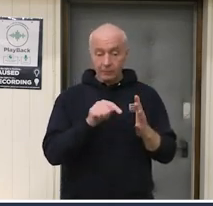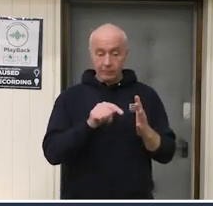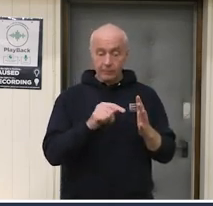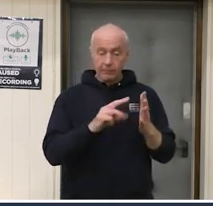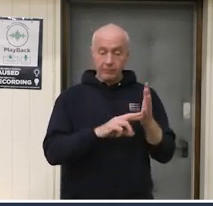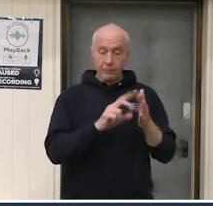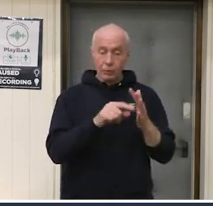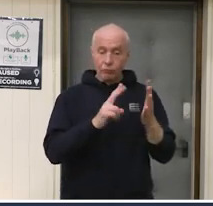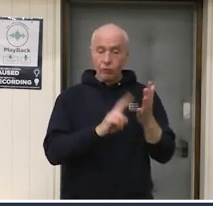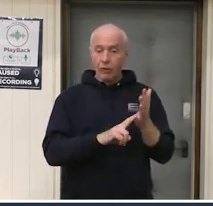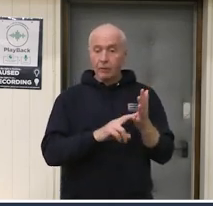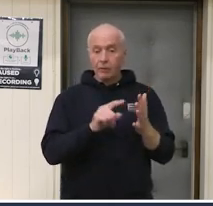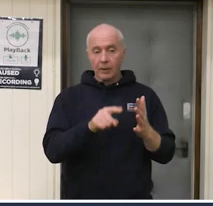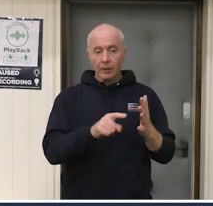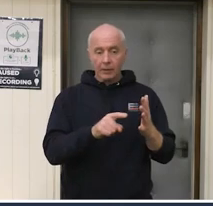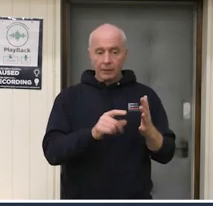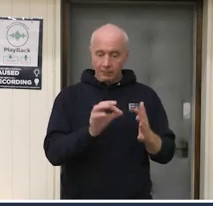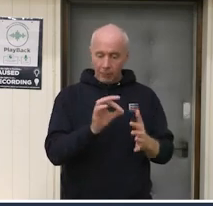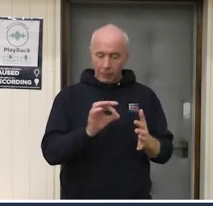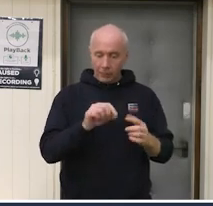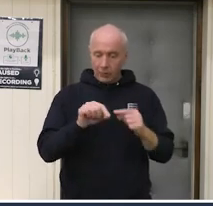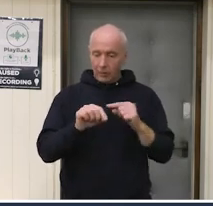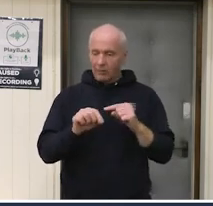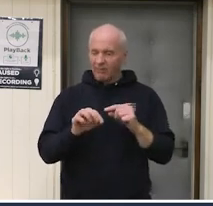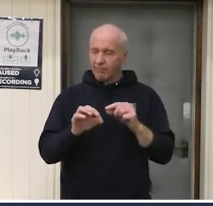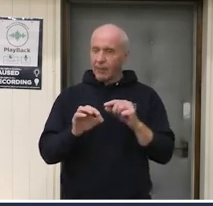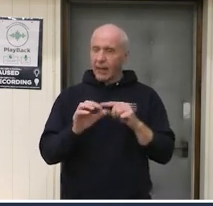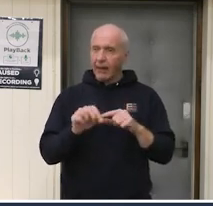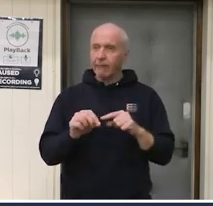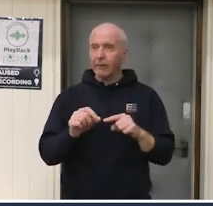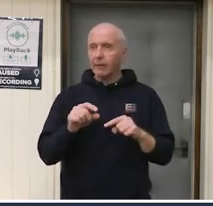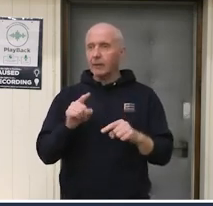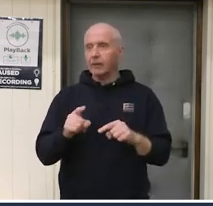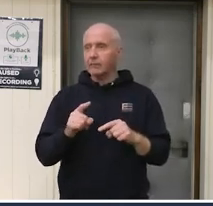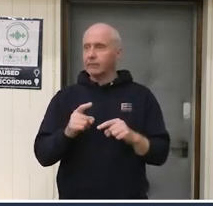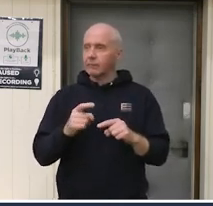of the kinetic energy of the, it's like billiard balls kind of crashing together